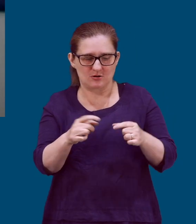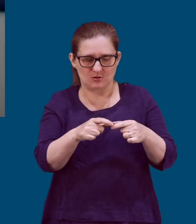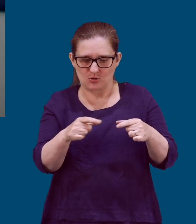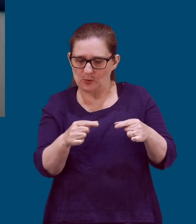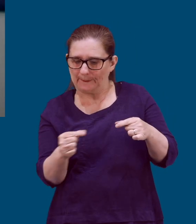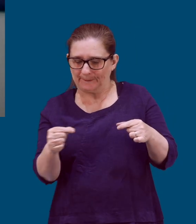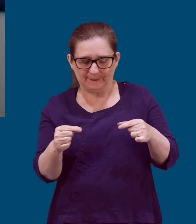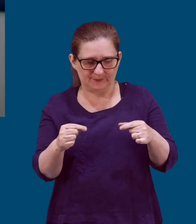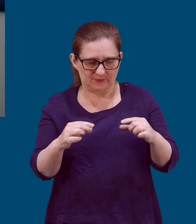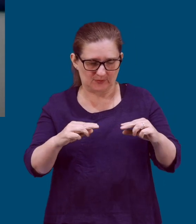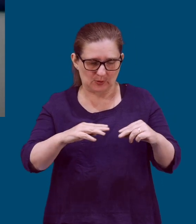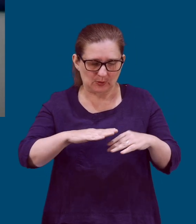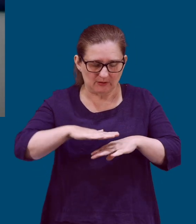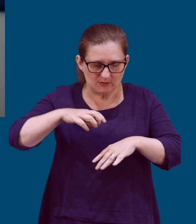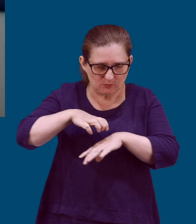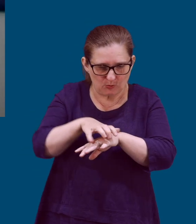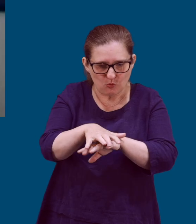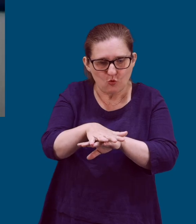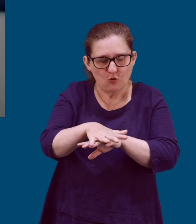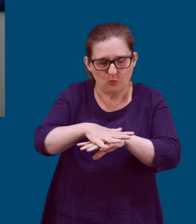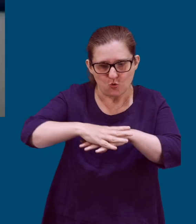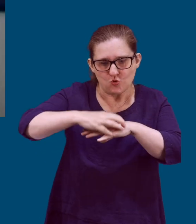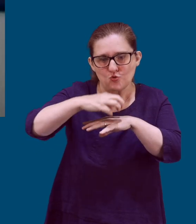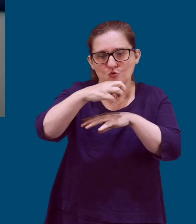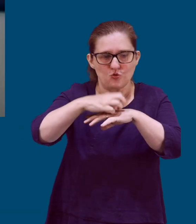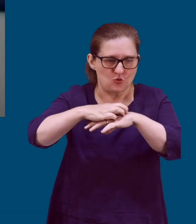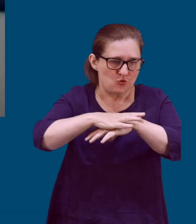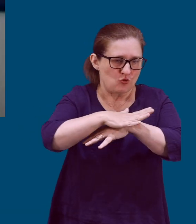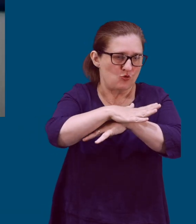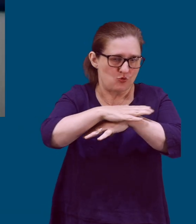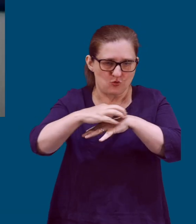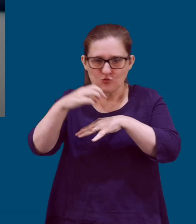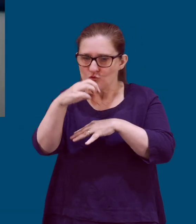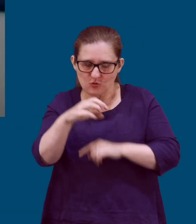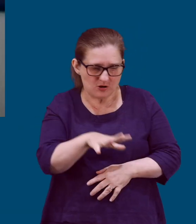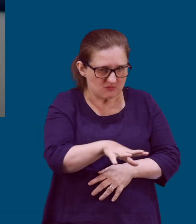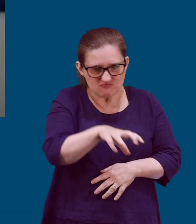lines where they move from flat foot to rounded, slimy back.